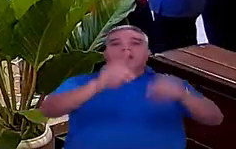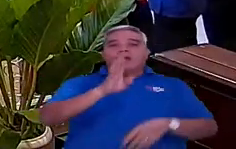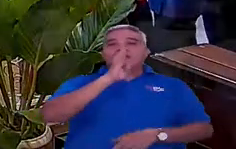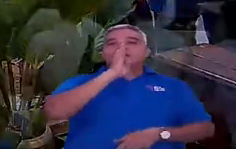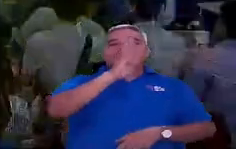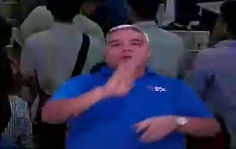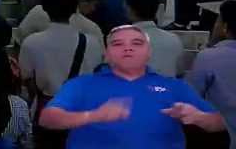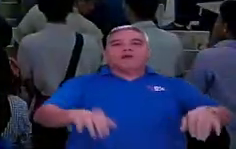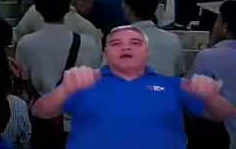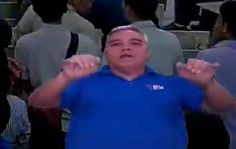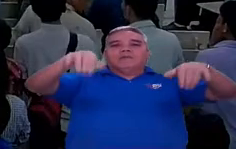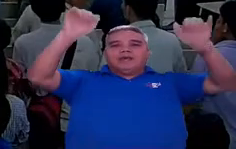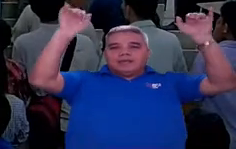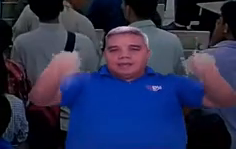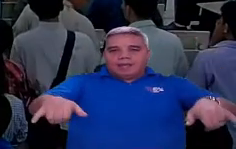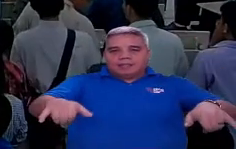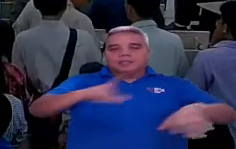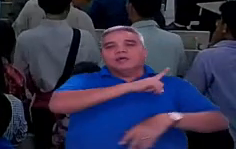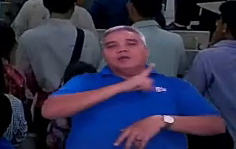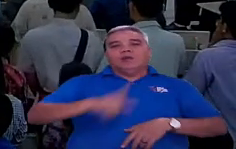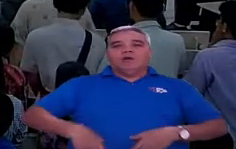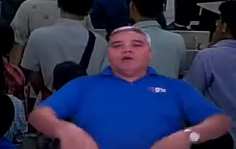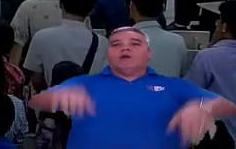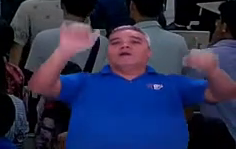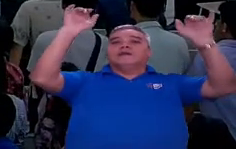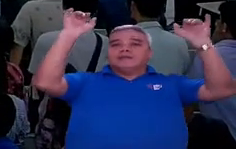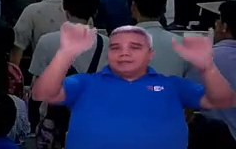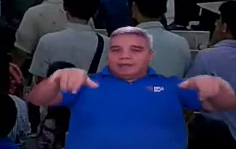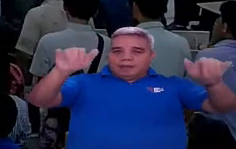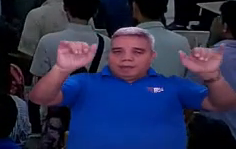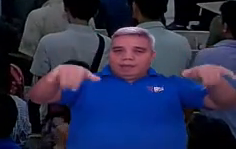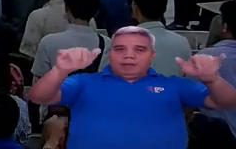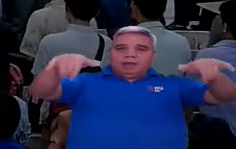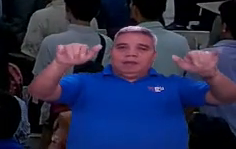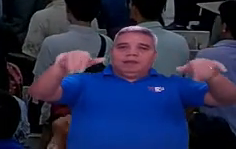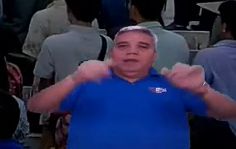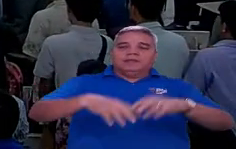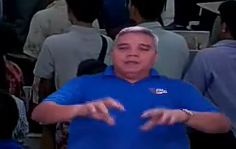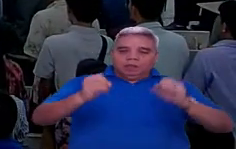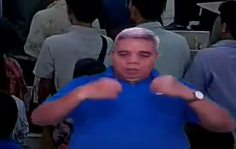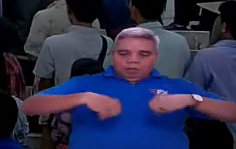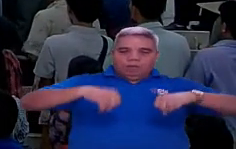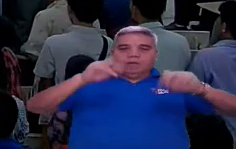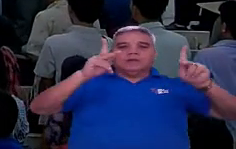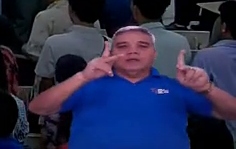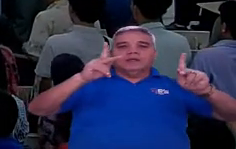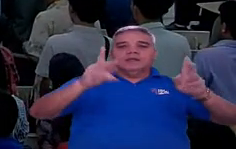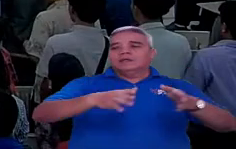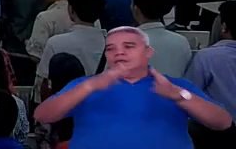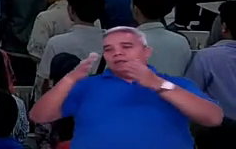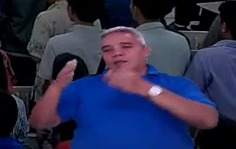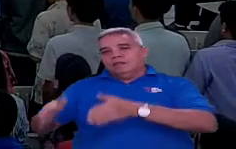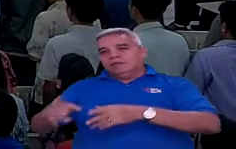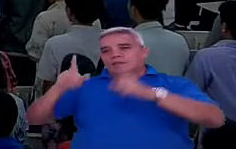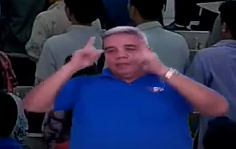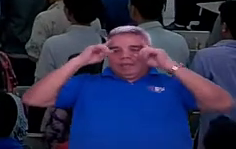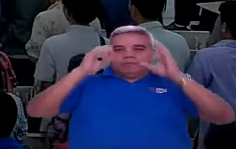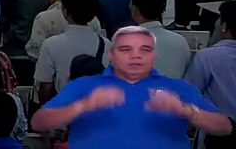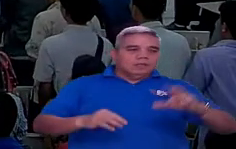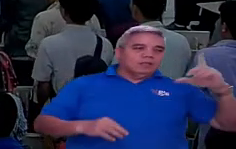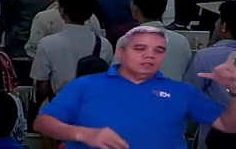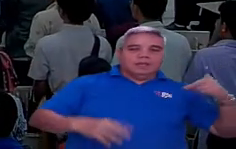and my answer will be yes, Lord, yes. All right, this side first, and